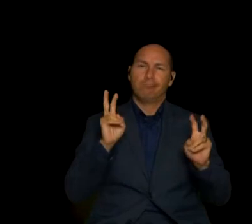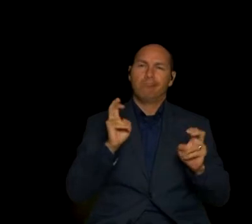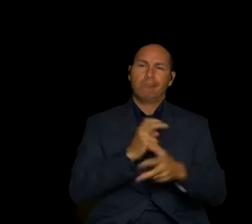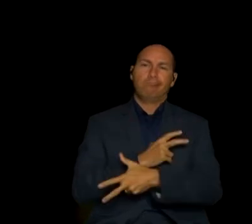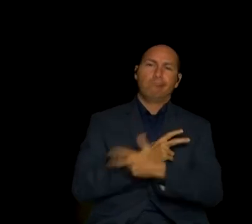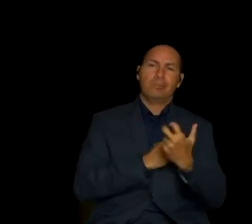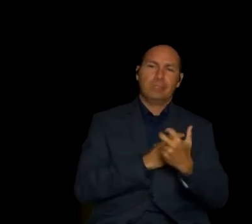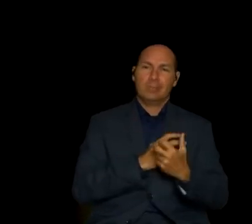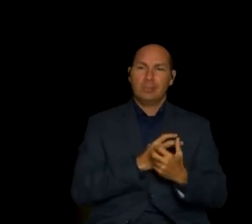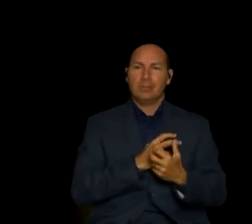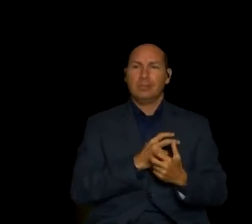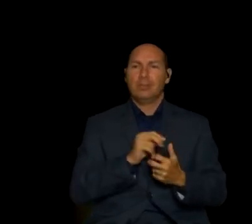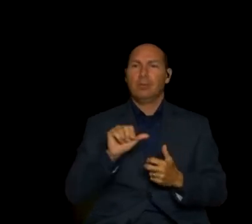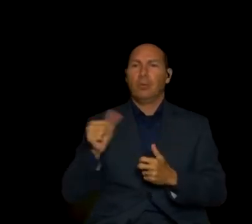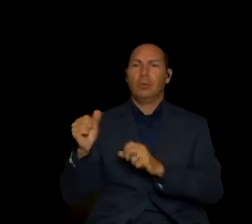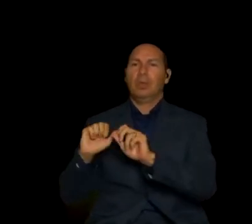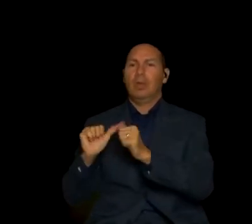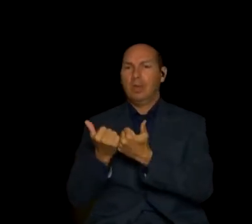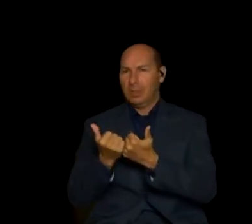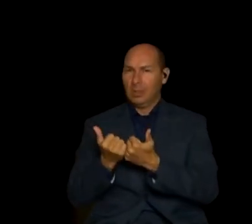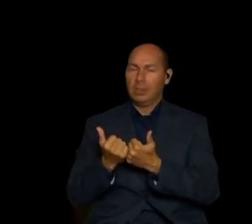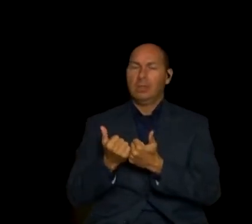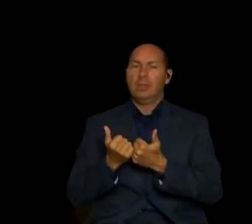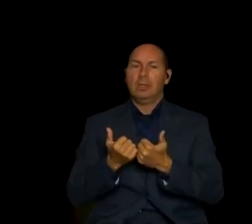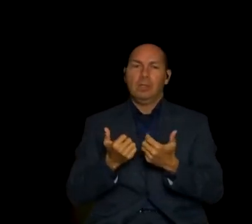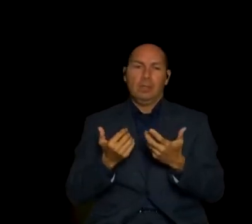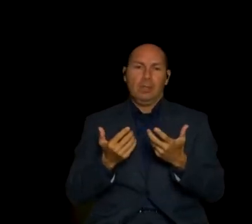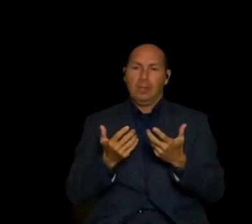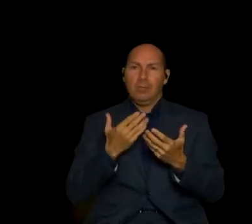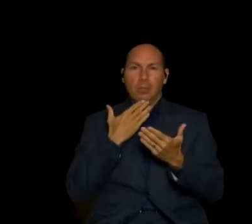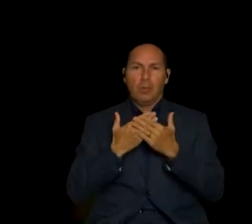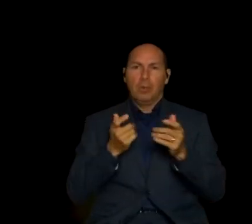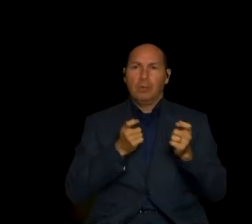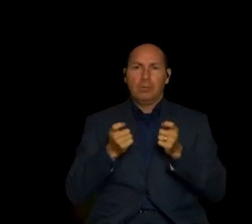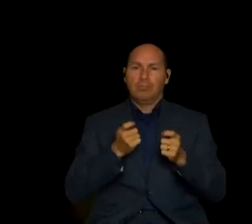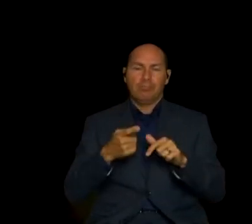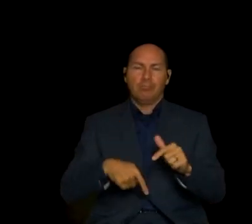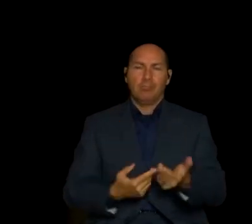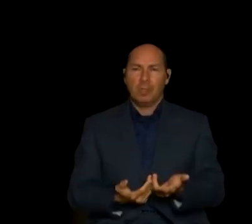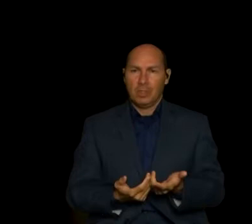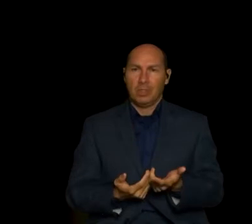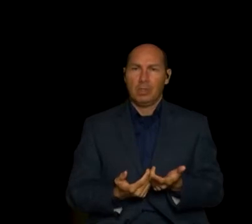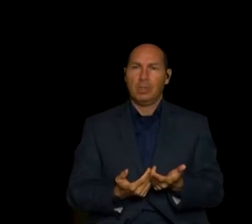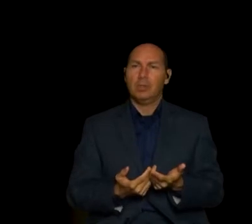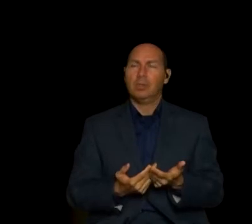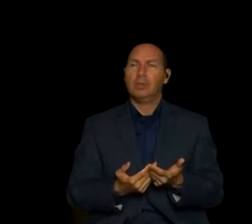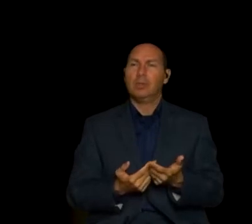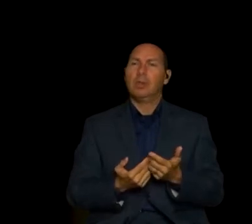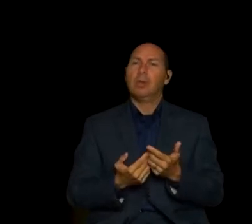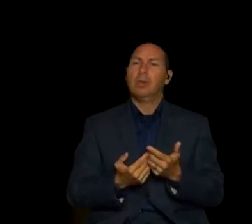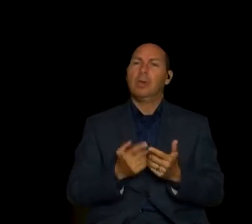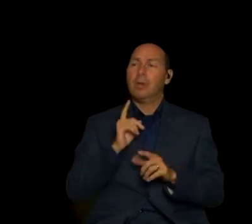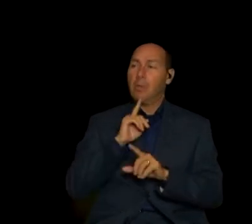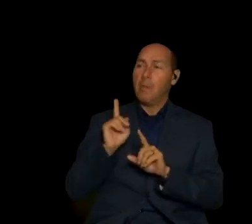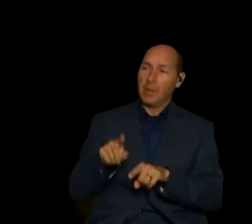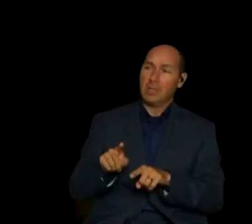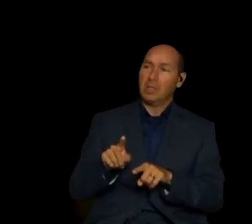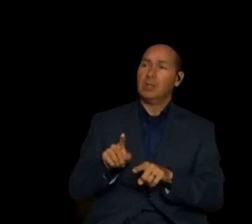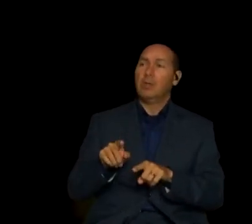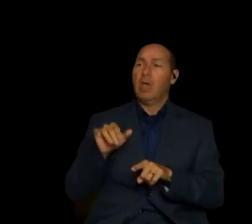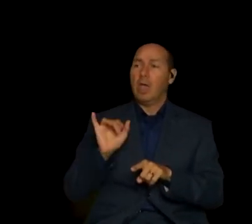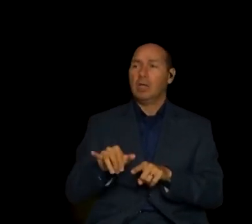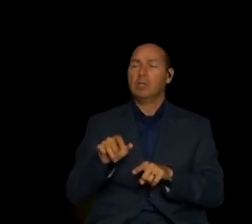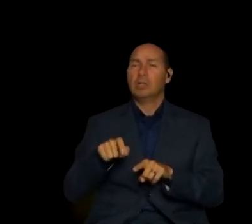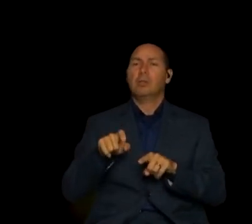further good administration. So part of the mandate, as I said, was to uniform all these pay scales and